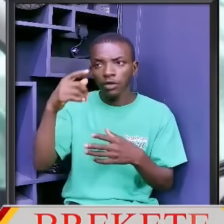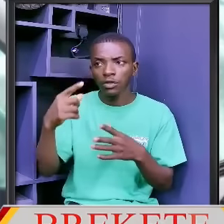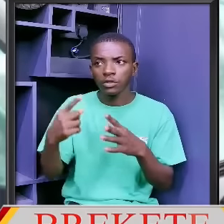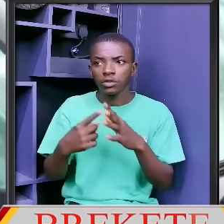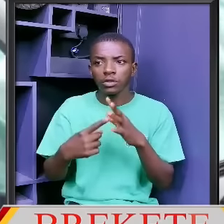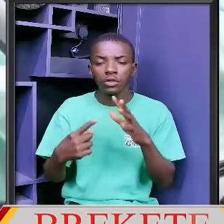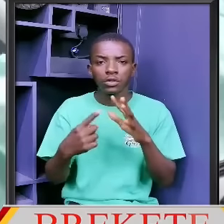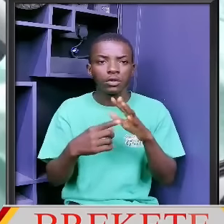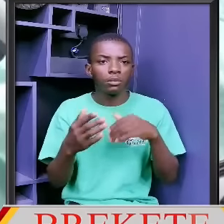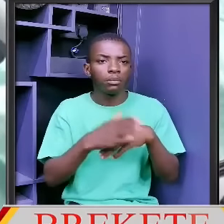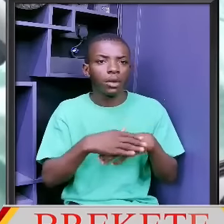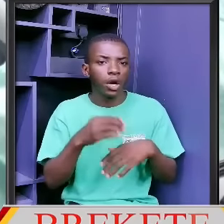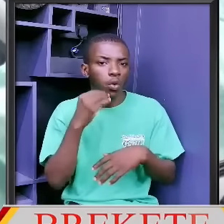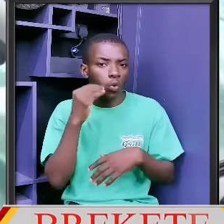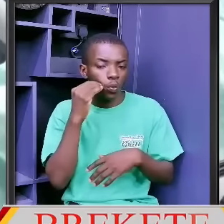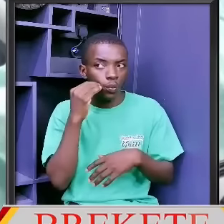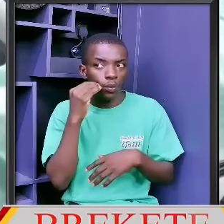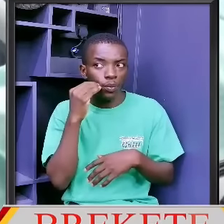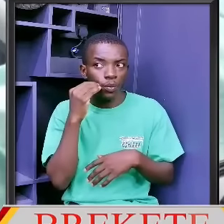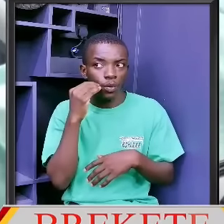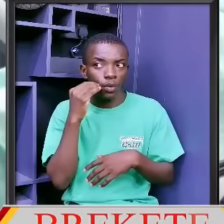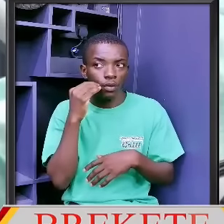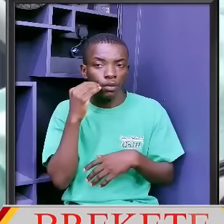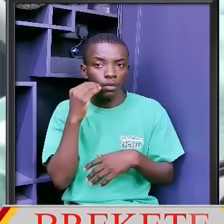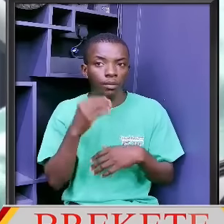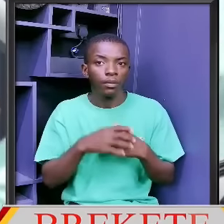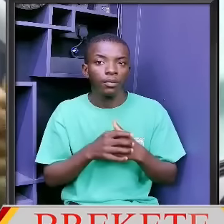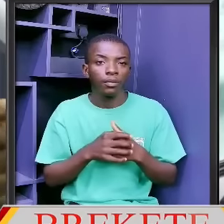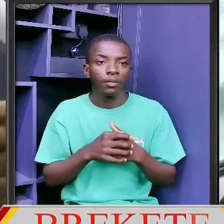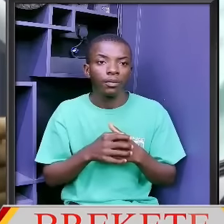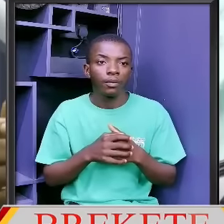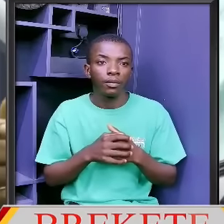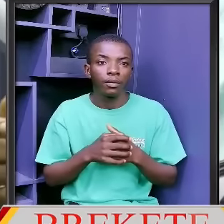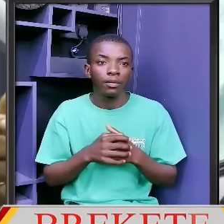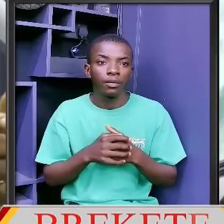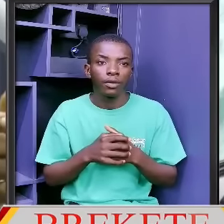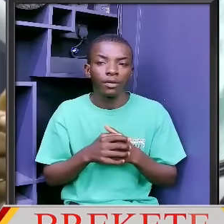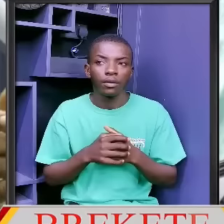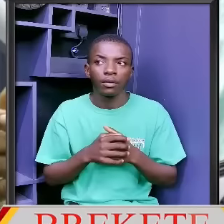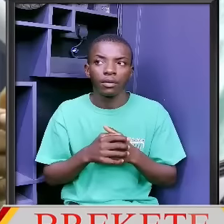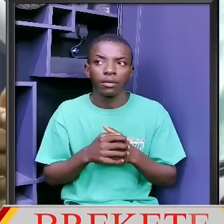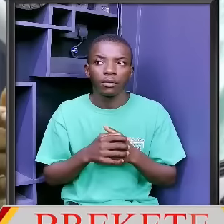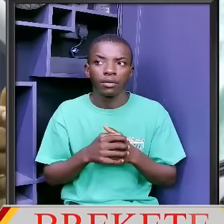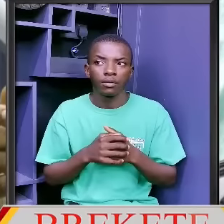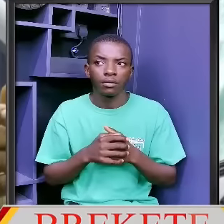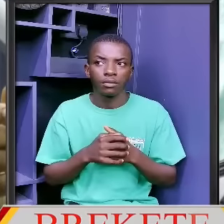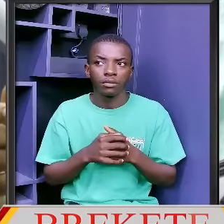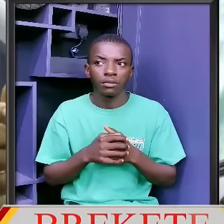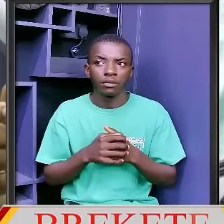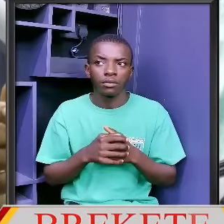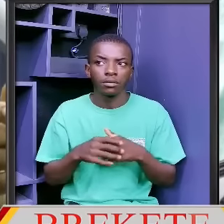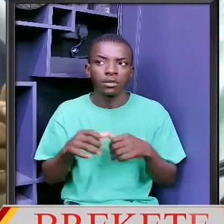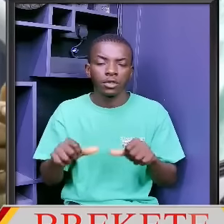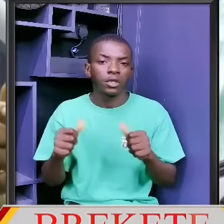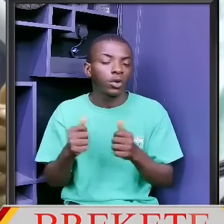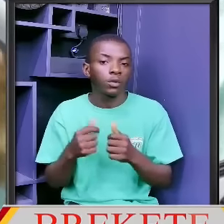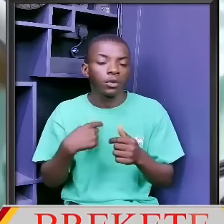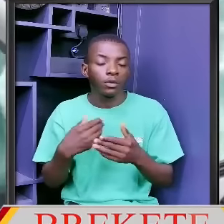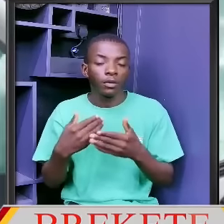their way back to Una house. Yes, sir. Cow get sense like that. And then yeah, they've been there, stay with me